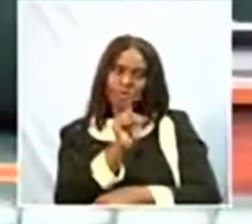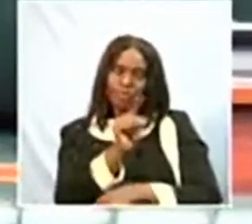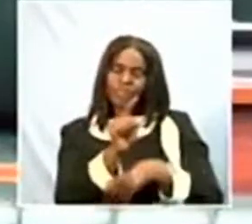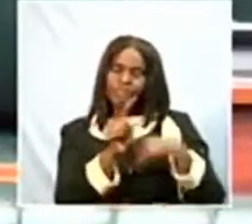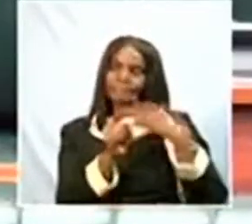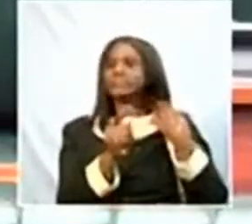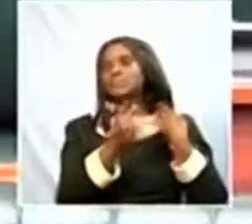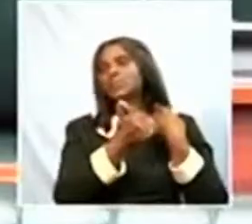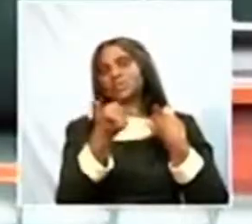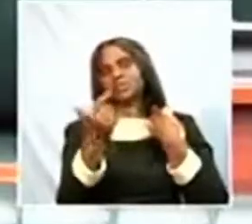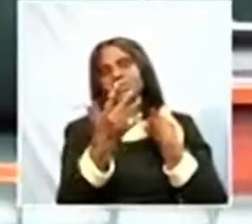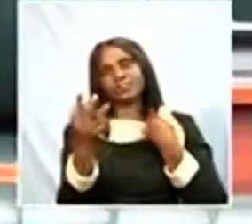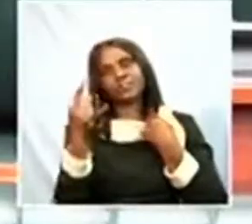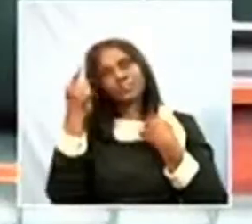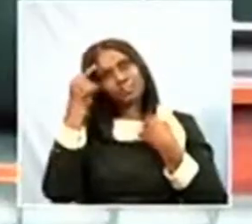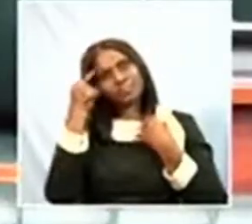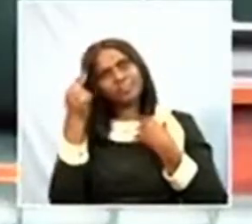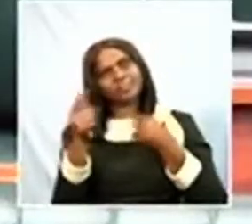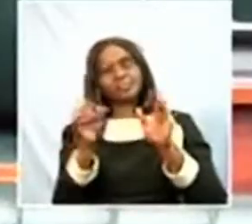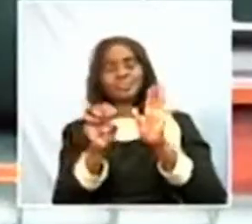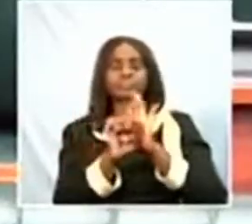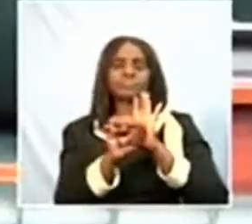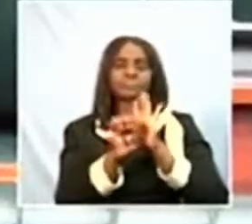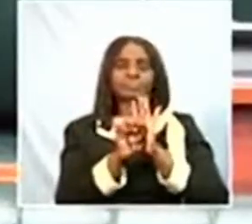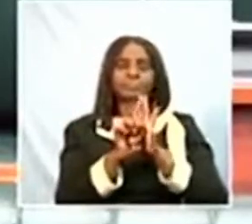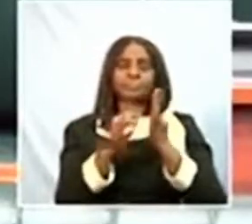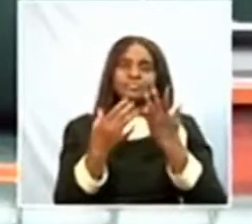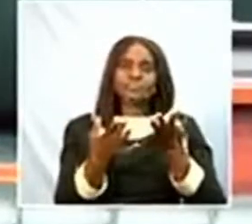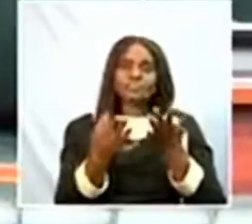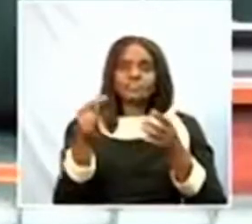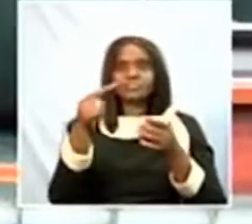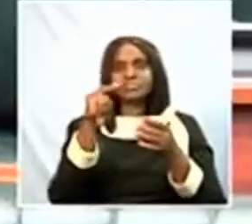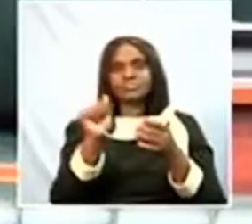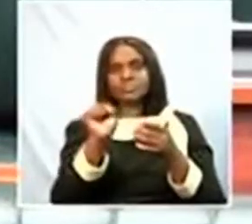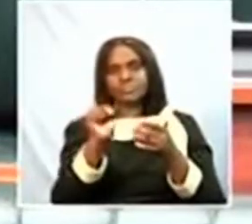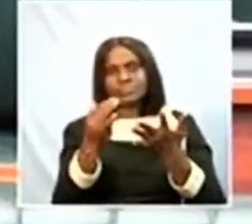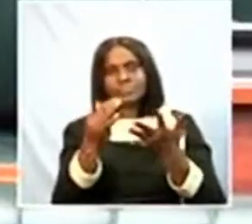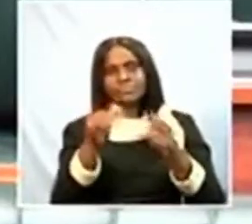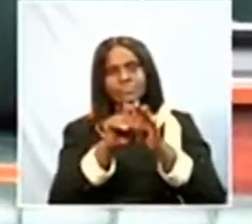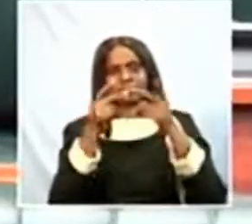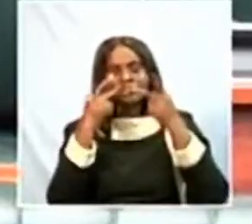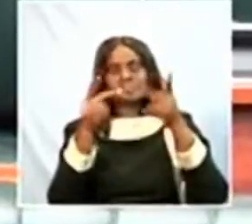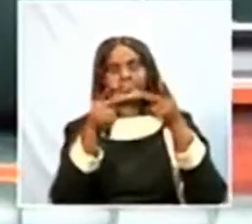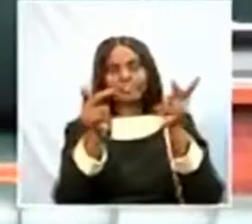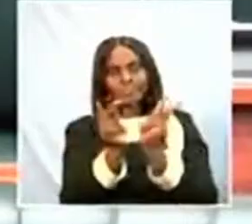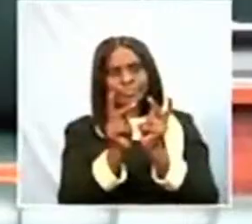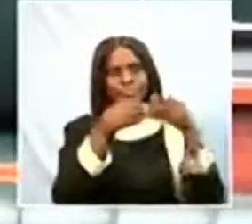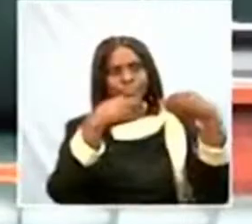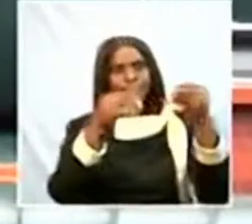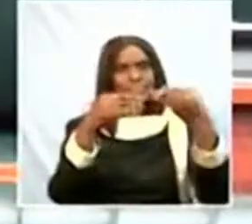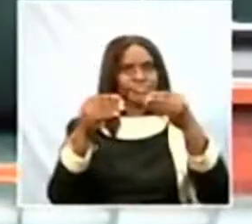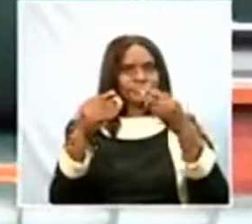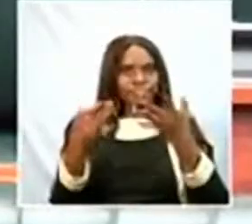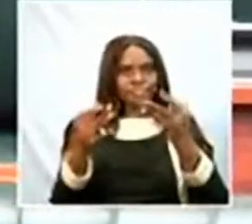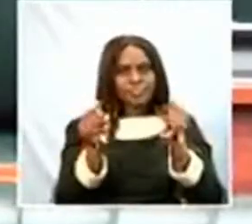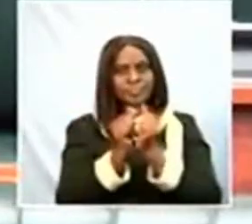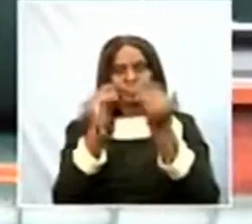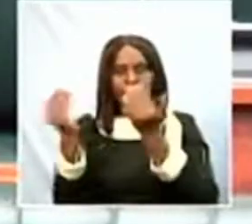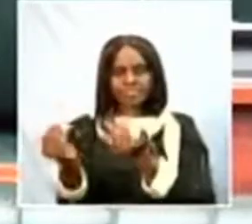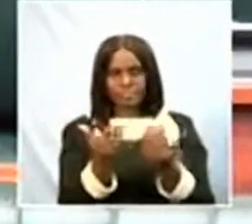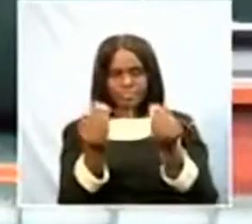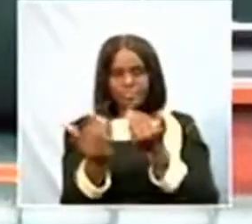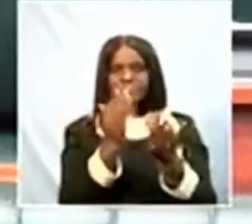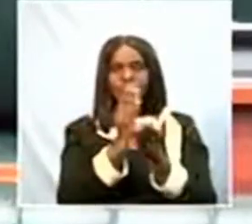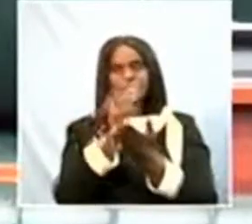are being provided by the government, such as dustbins in public places, such as markets and bus stations.